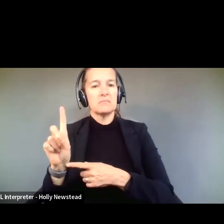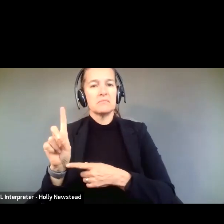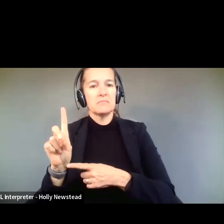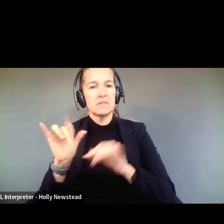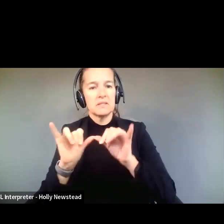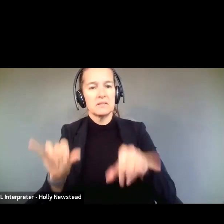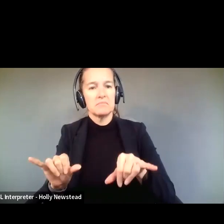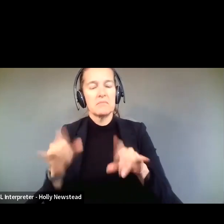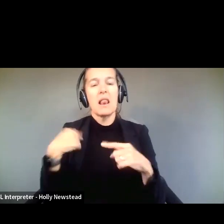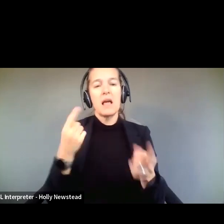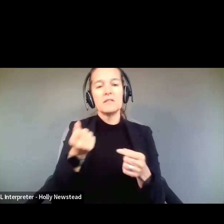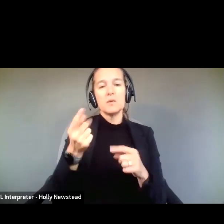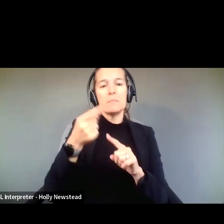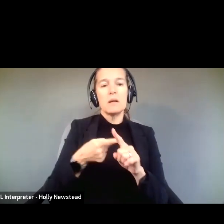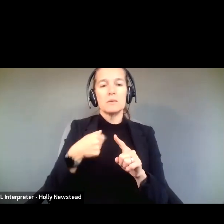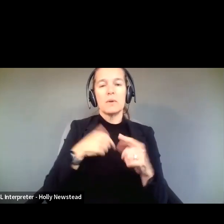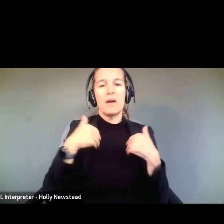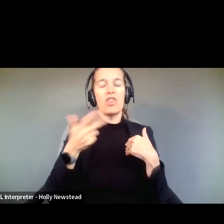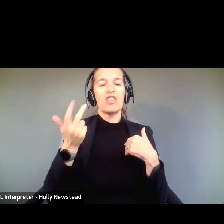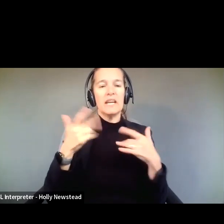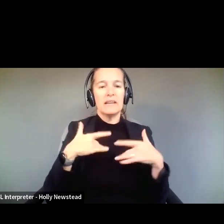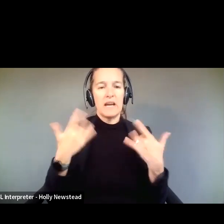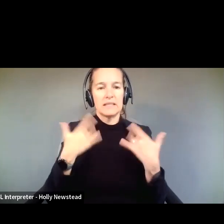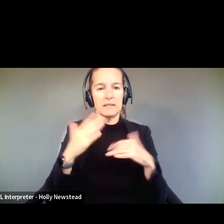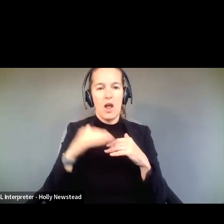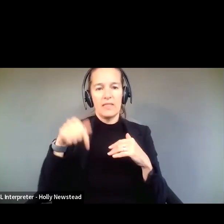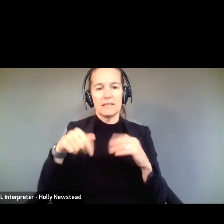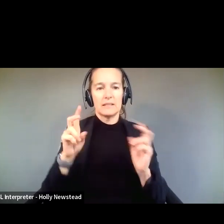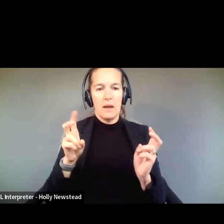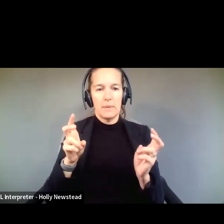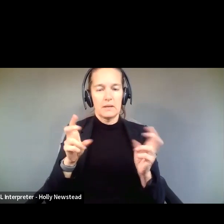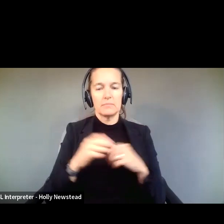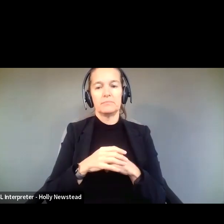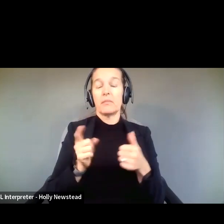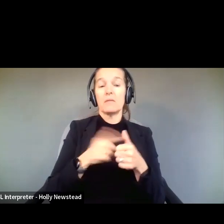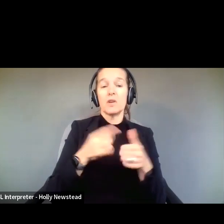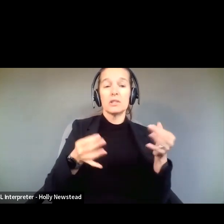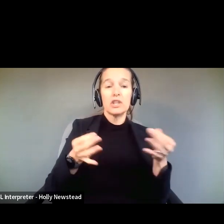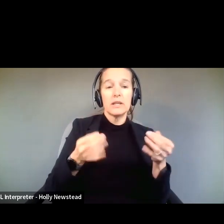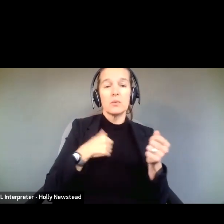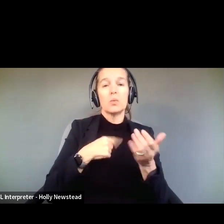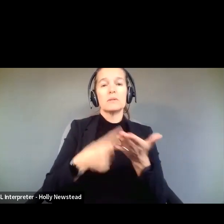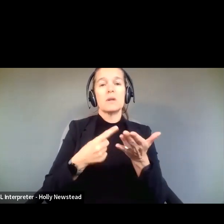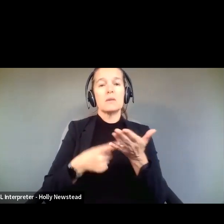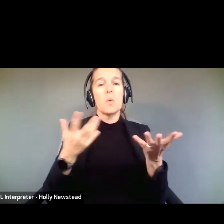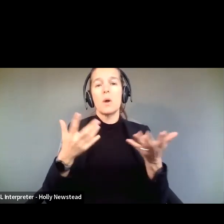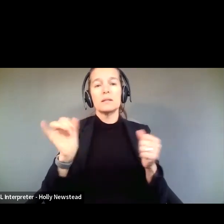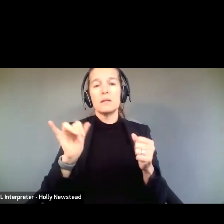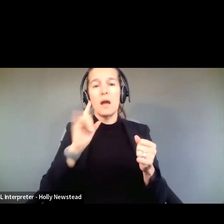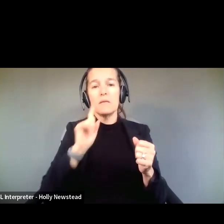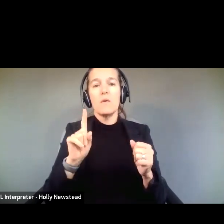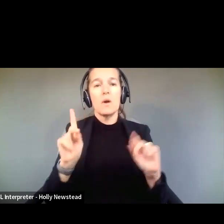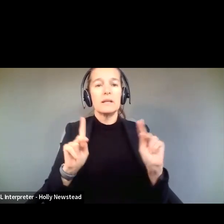months, we held 3 events on this important topic. At our first hearing, we discussed what it is like for